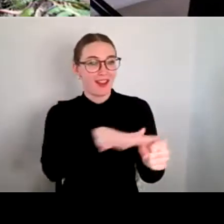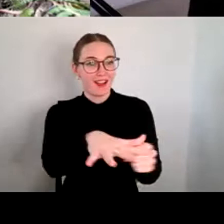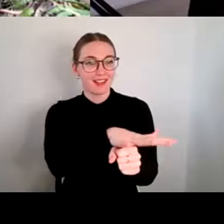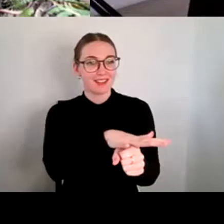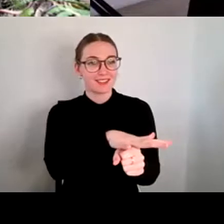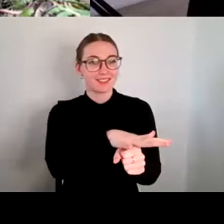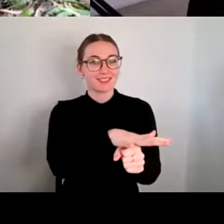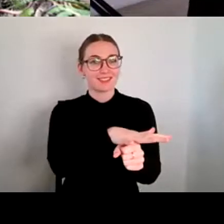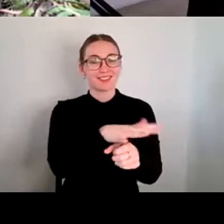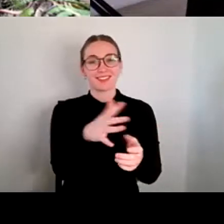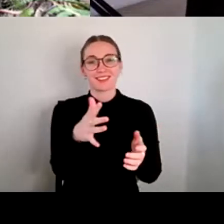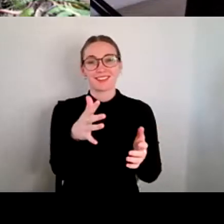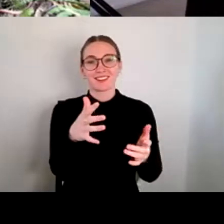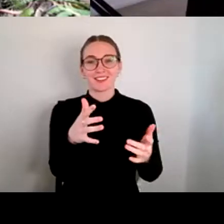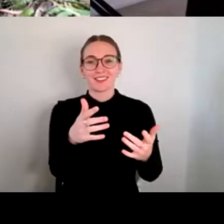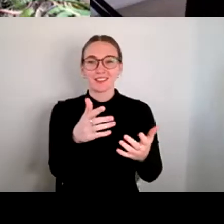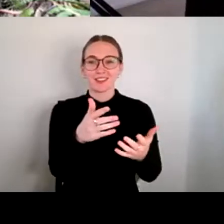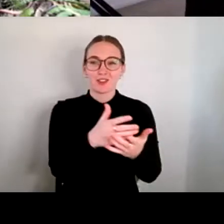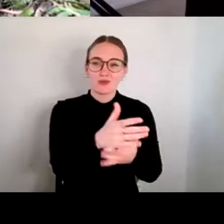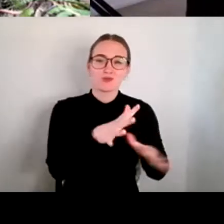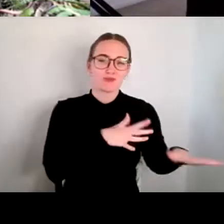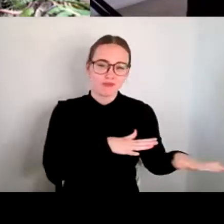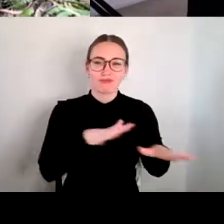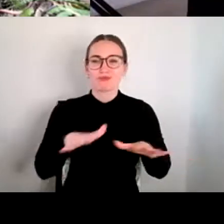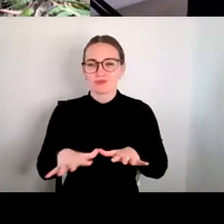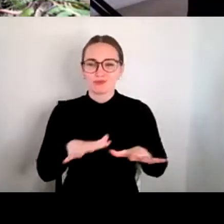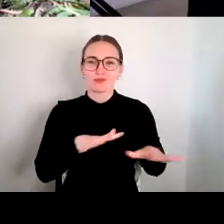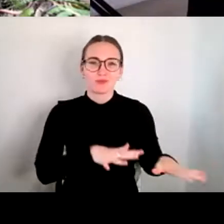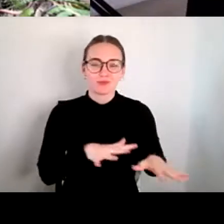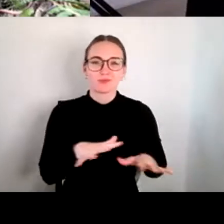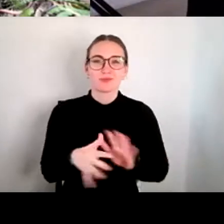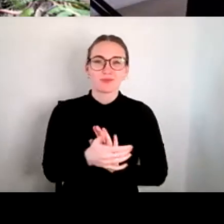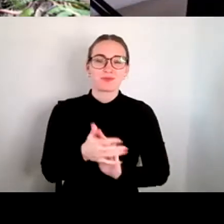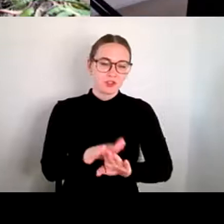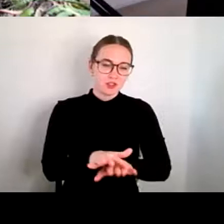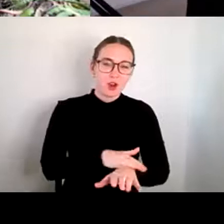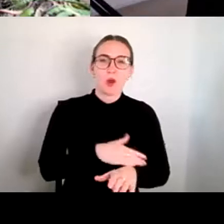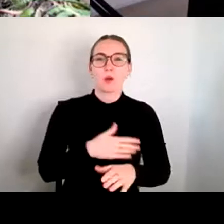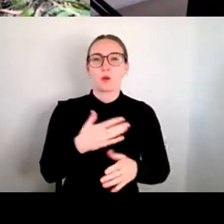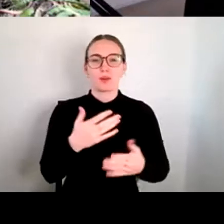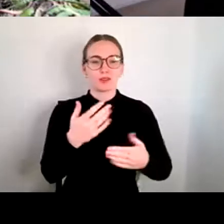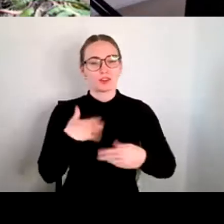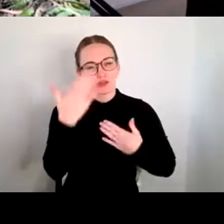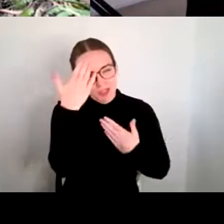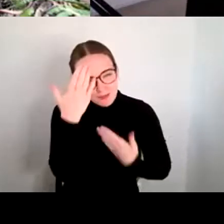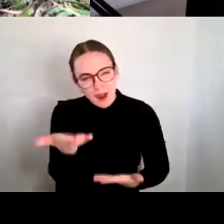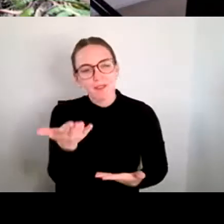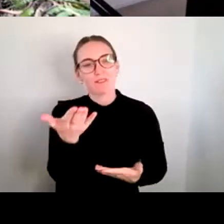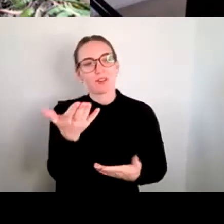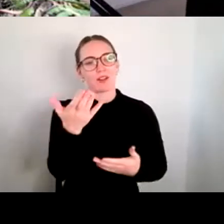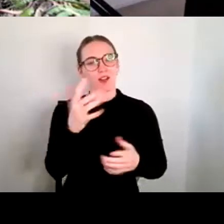slow movement that attends and is respectful of